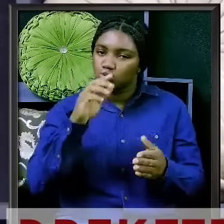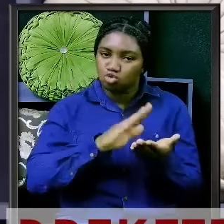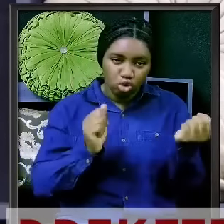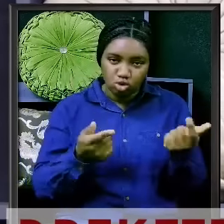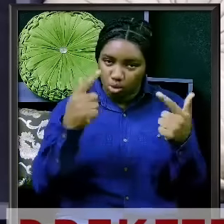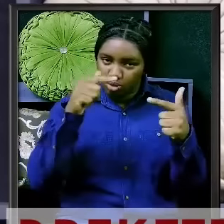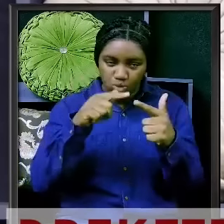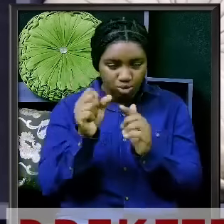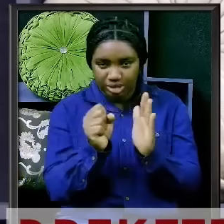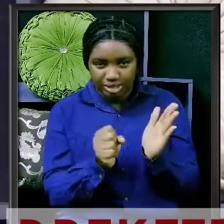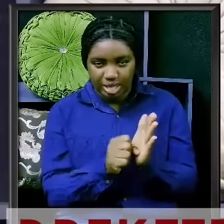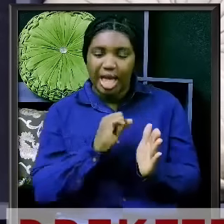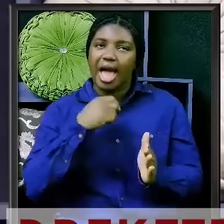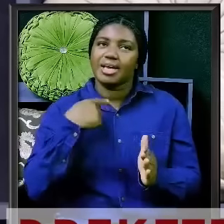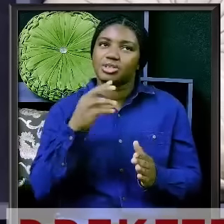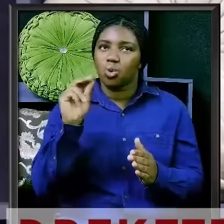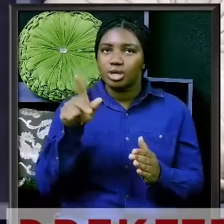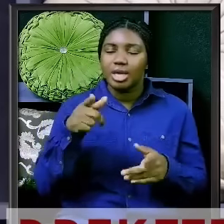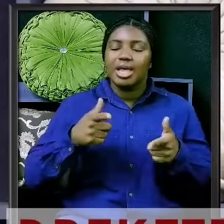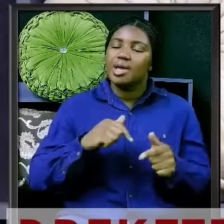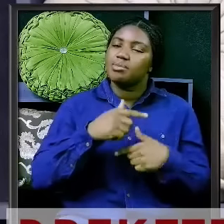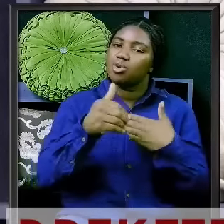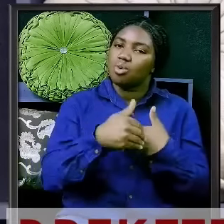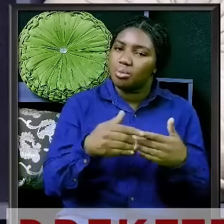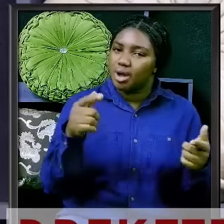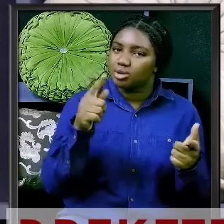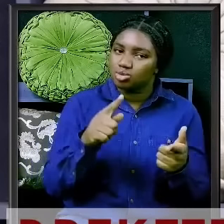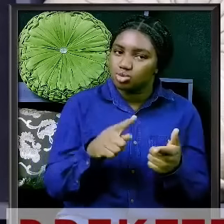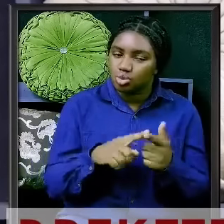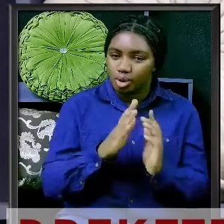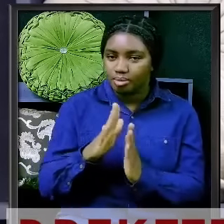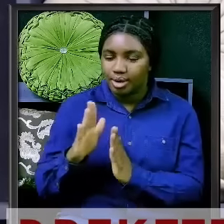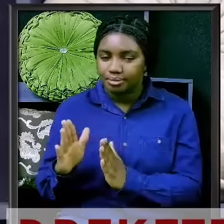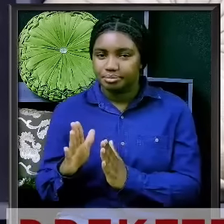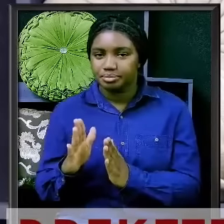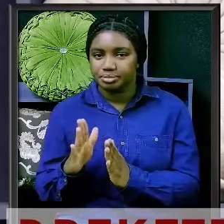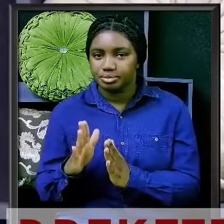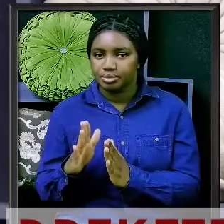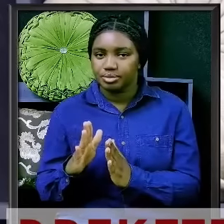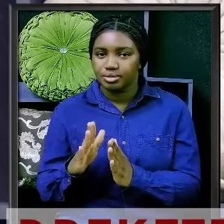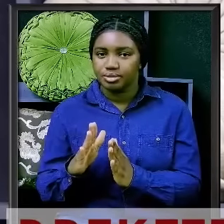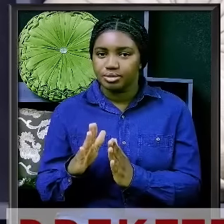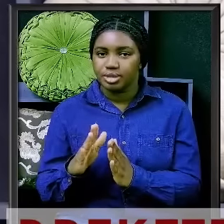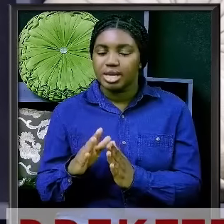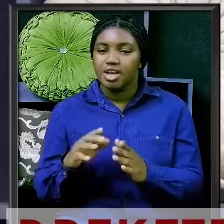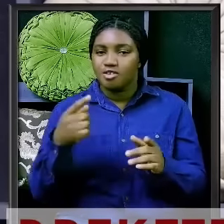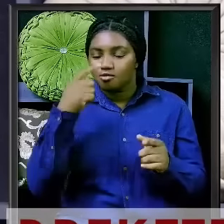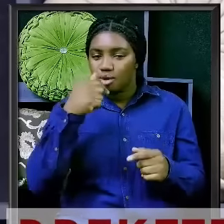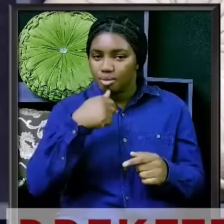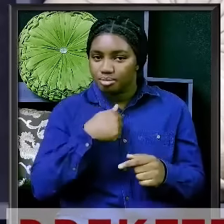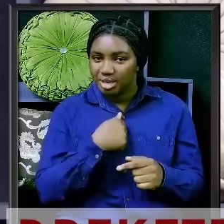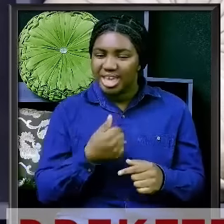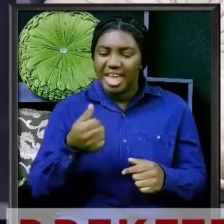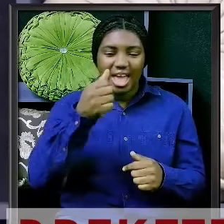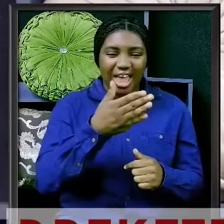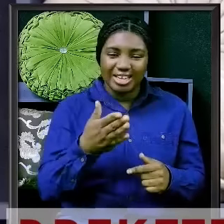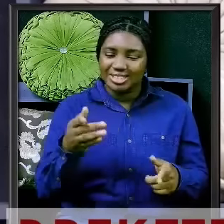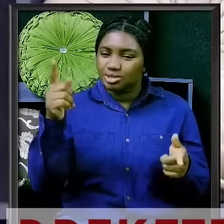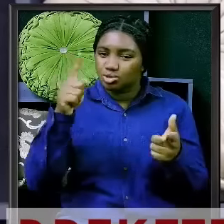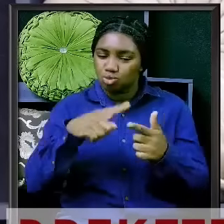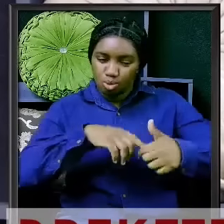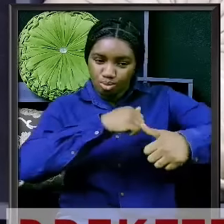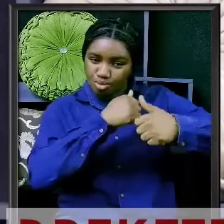okay, let me now go back to the drawing board and see. For me, the wife of the governor, anything to protect an